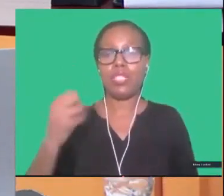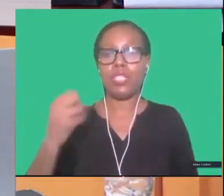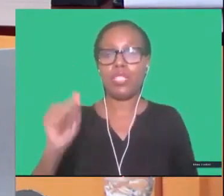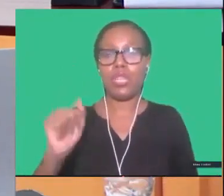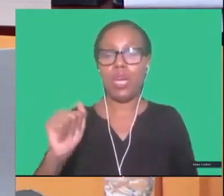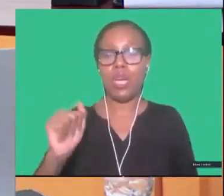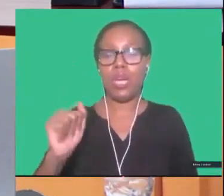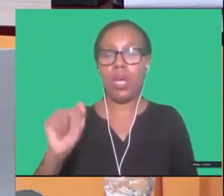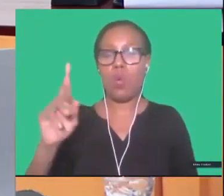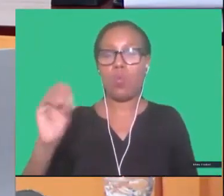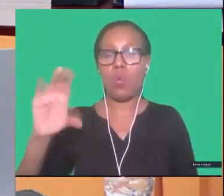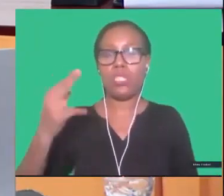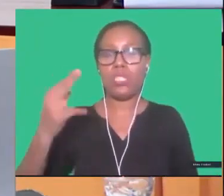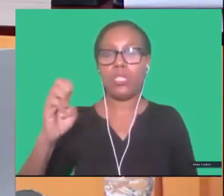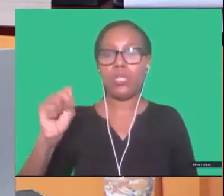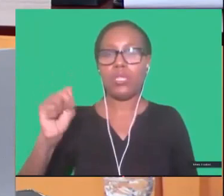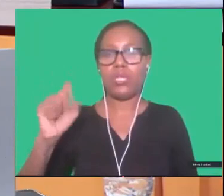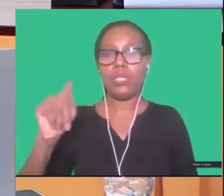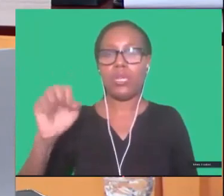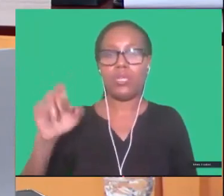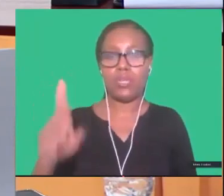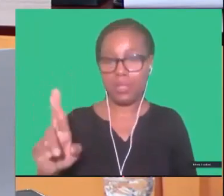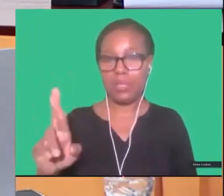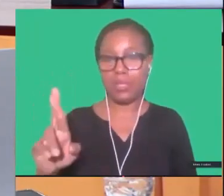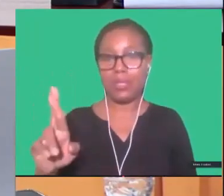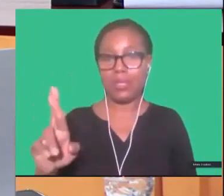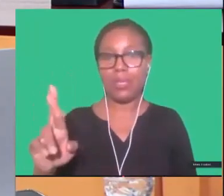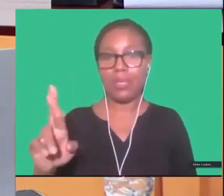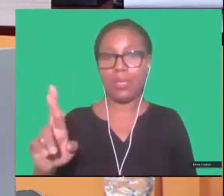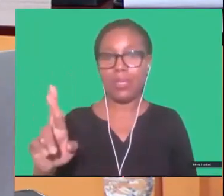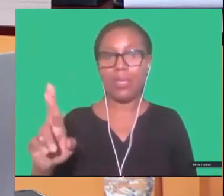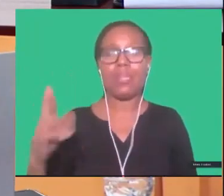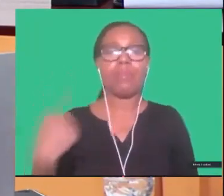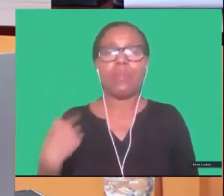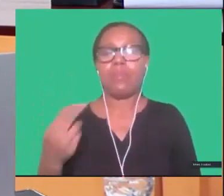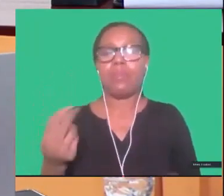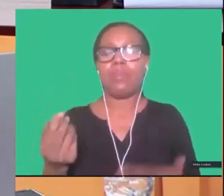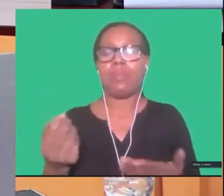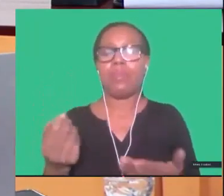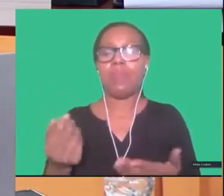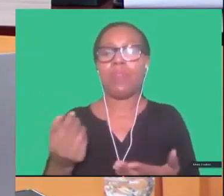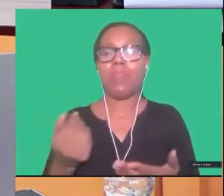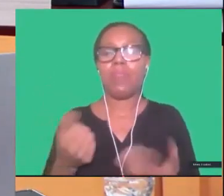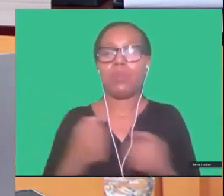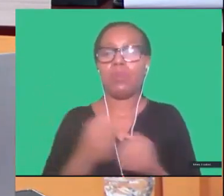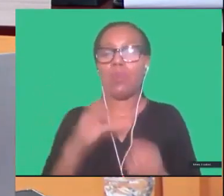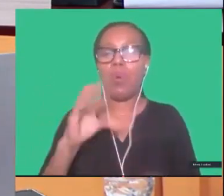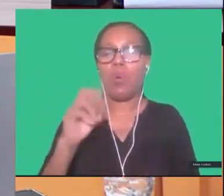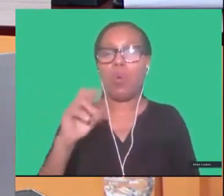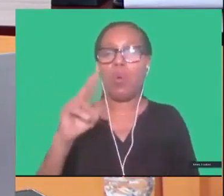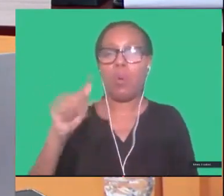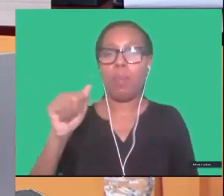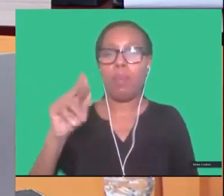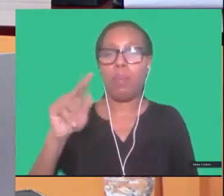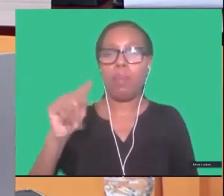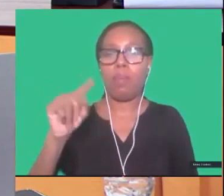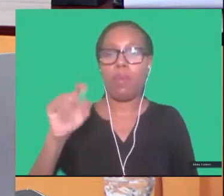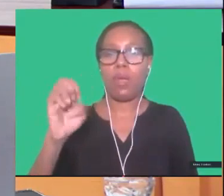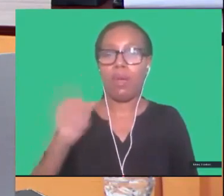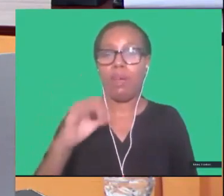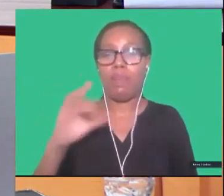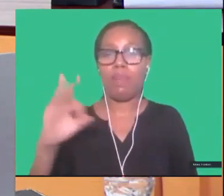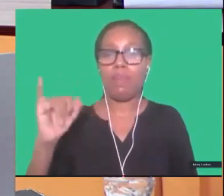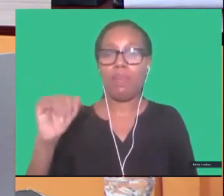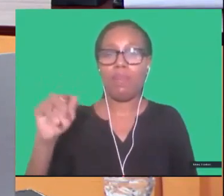Corporate Affairs and Intellectual Property Office, and I will speak on the transformation of the Corporate Affairs